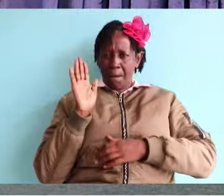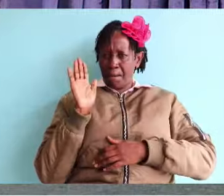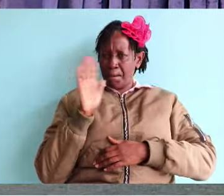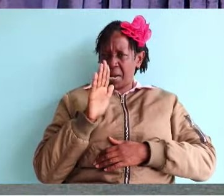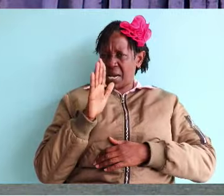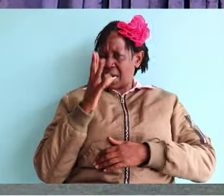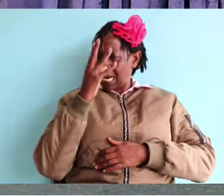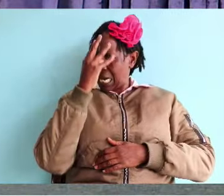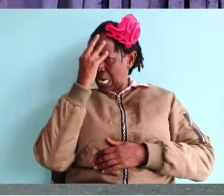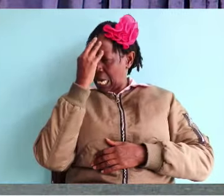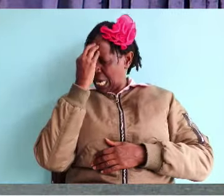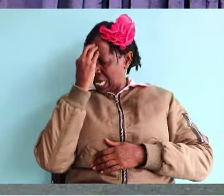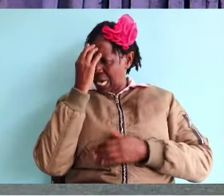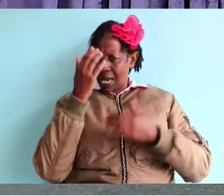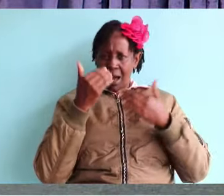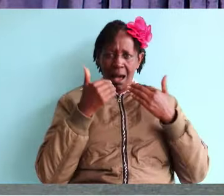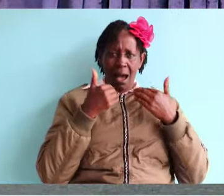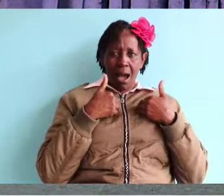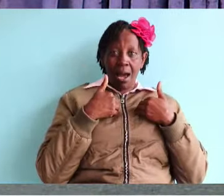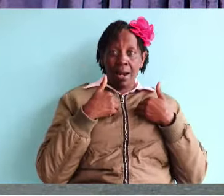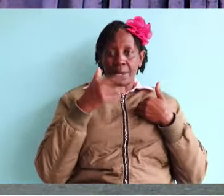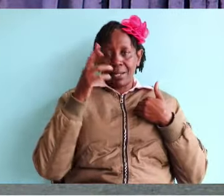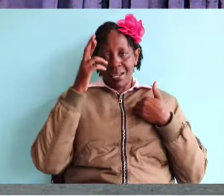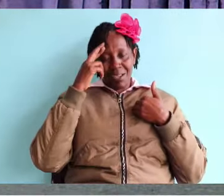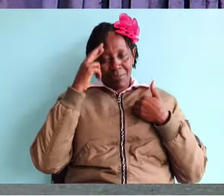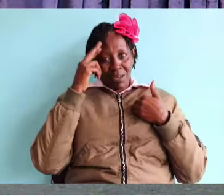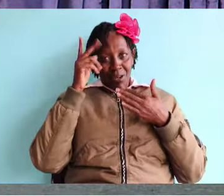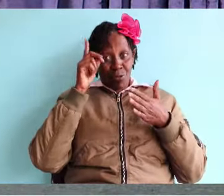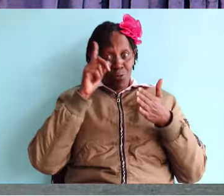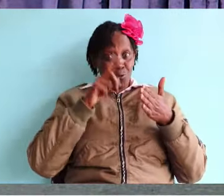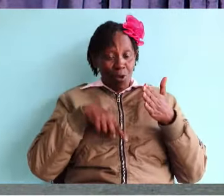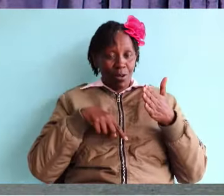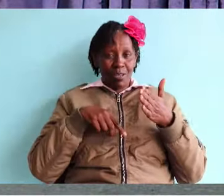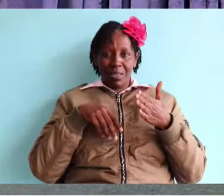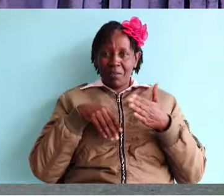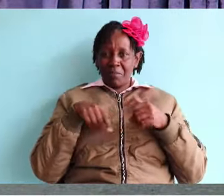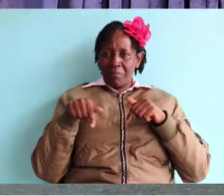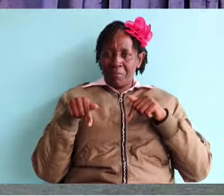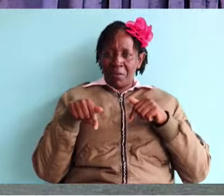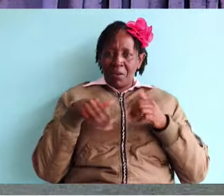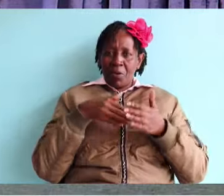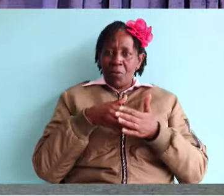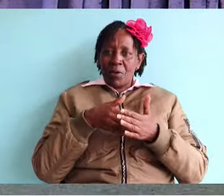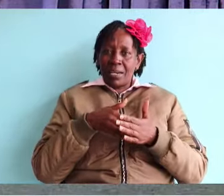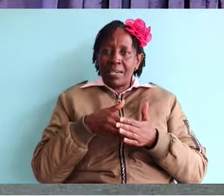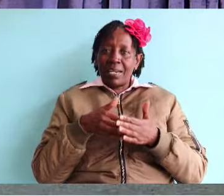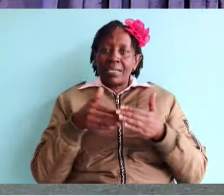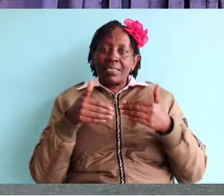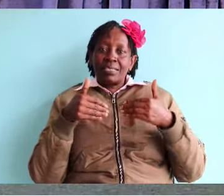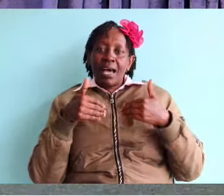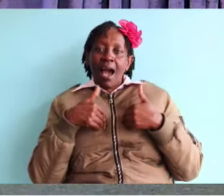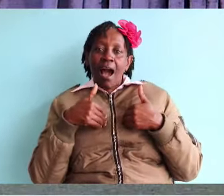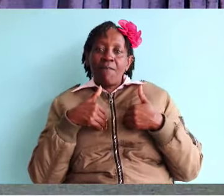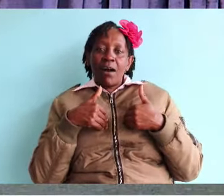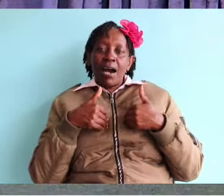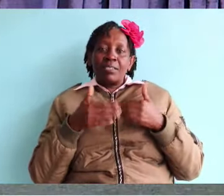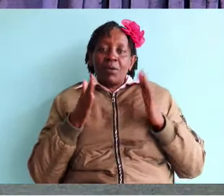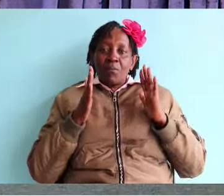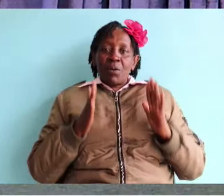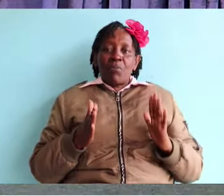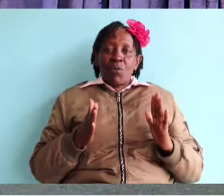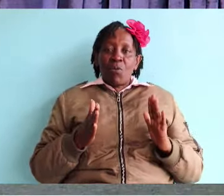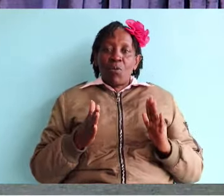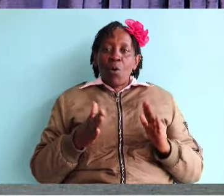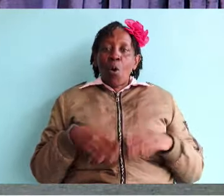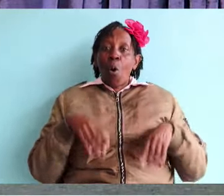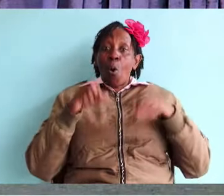had. And this reminds us that there are points of weaknesses that we could have as persons, as individuals. We